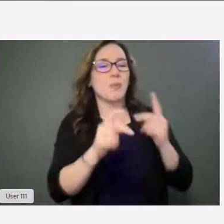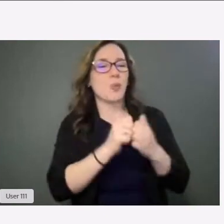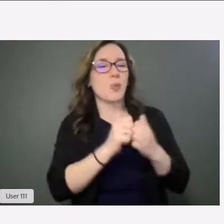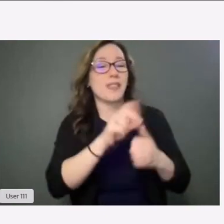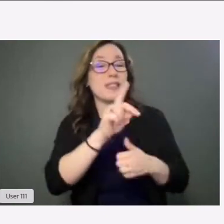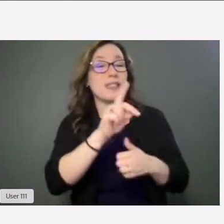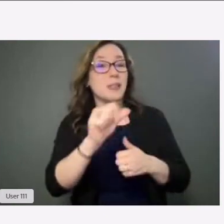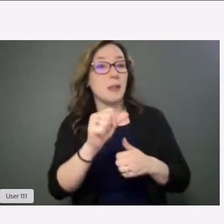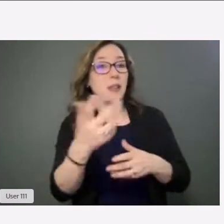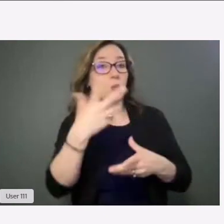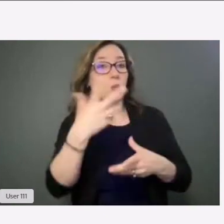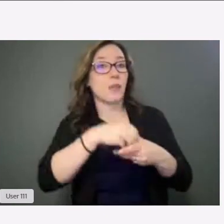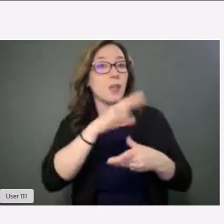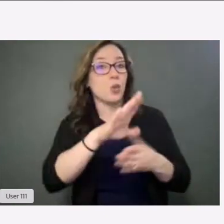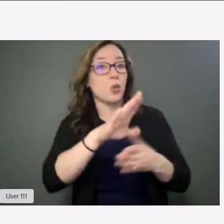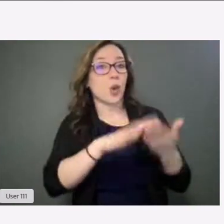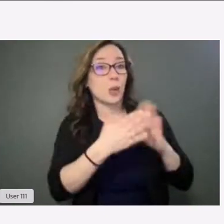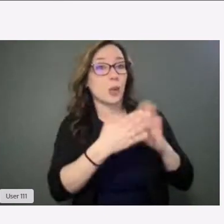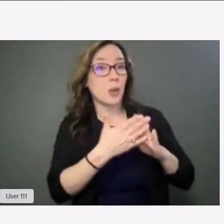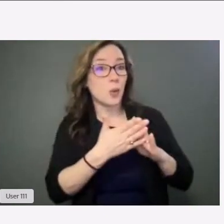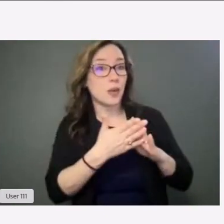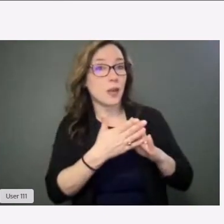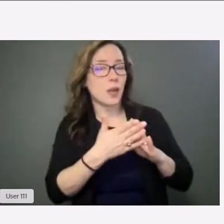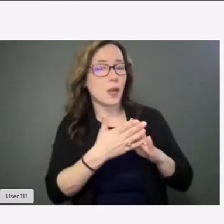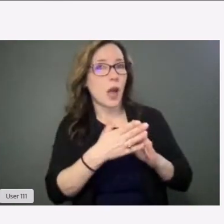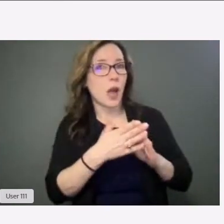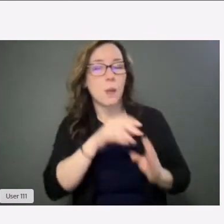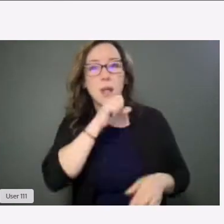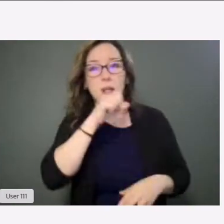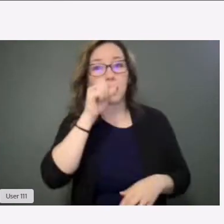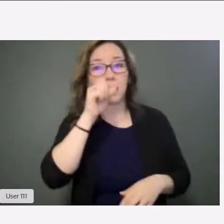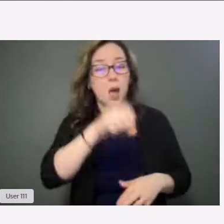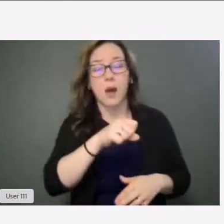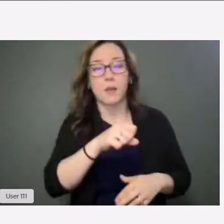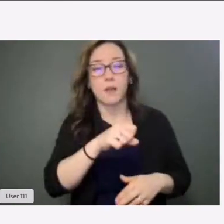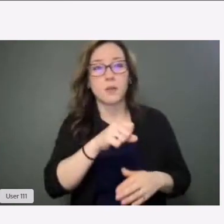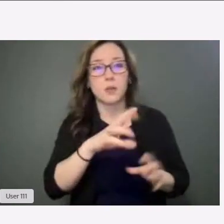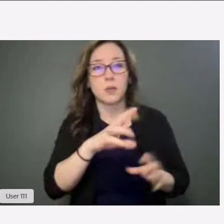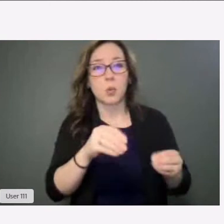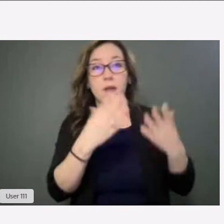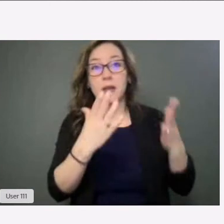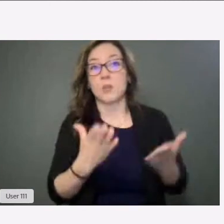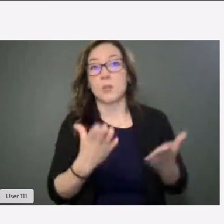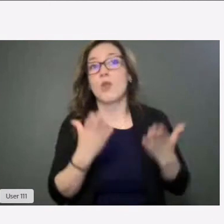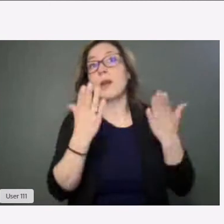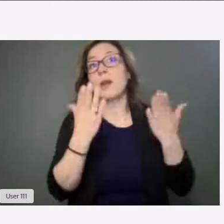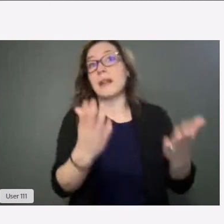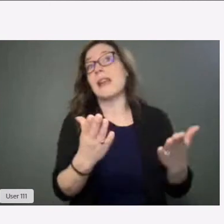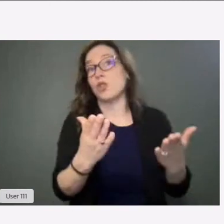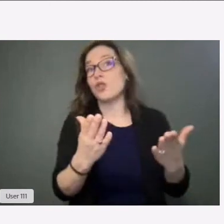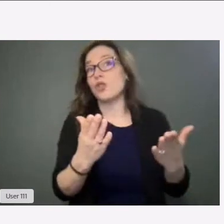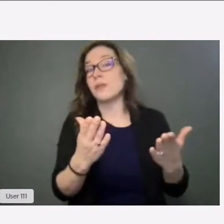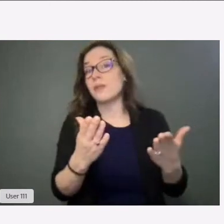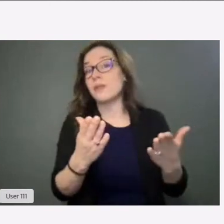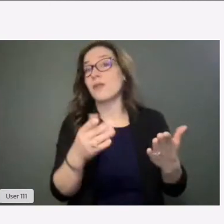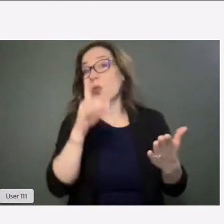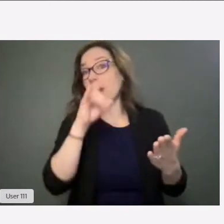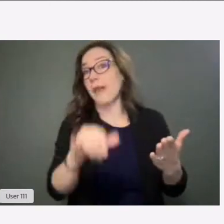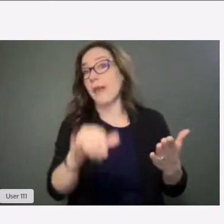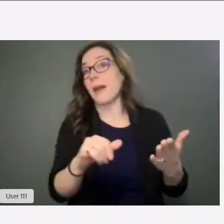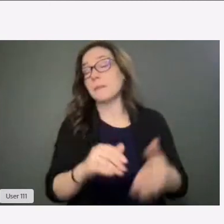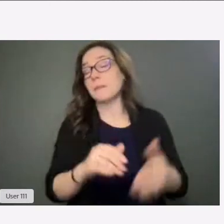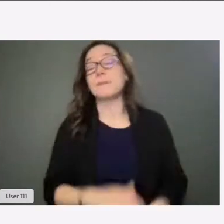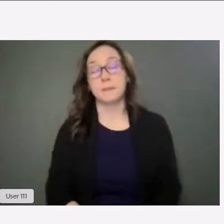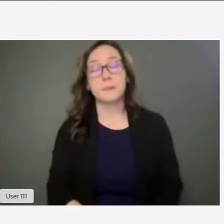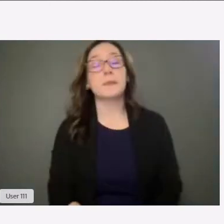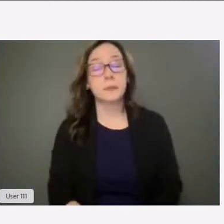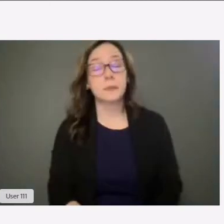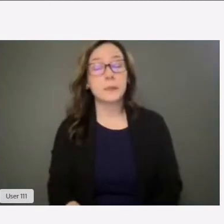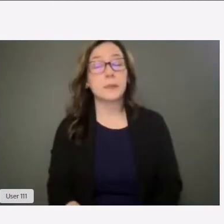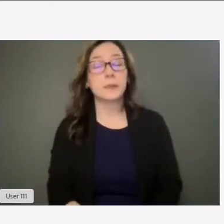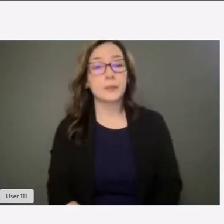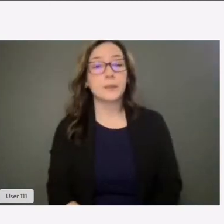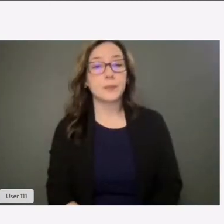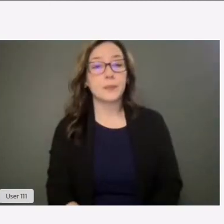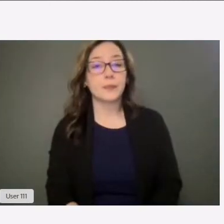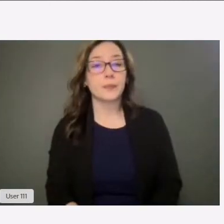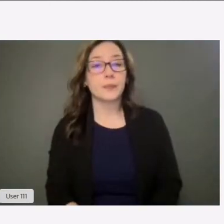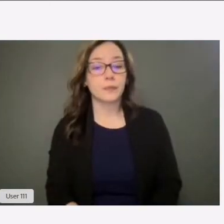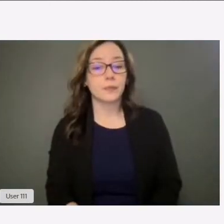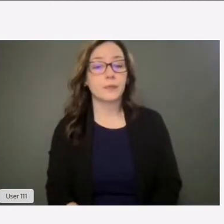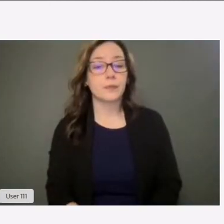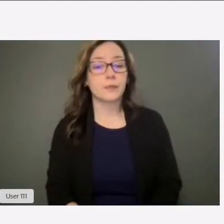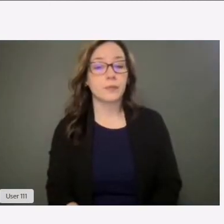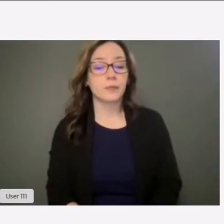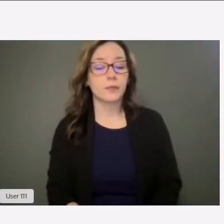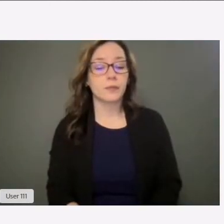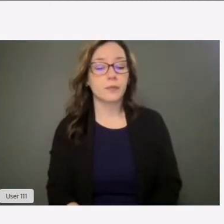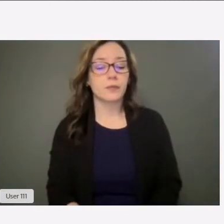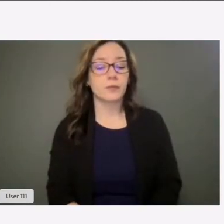community. We would certainly love to see some recommendations in that regard come through. Let me see. Would the